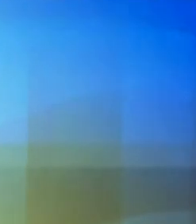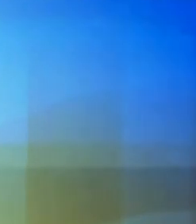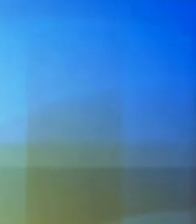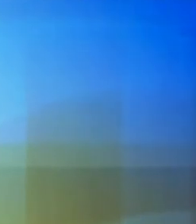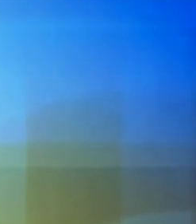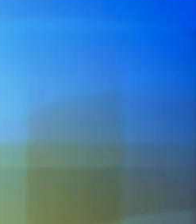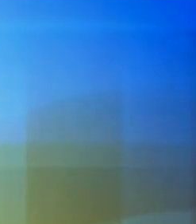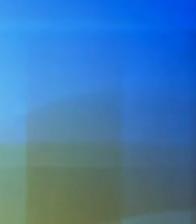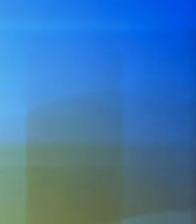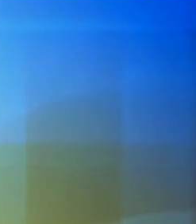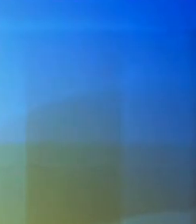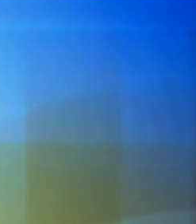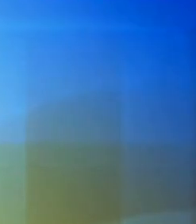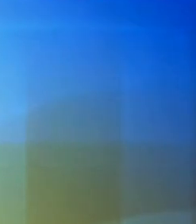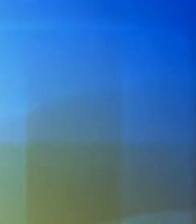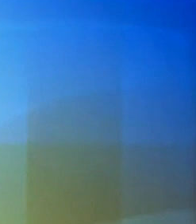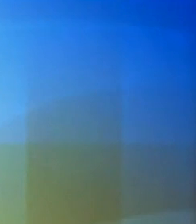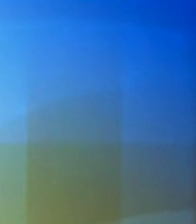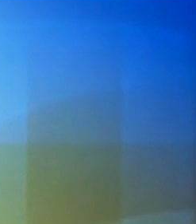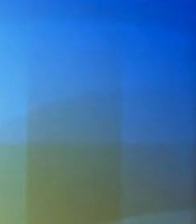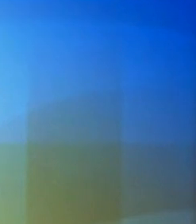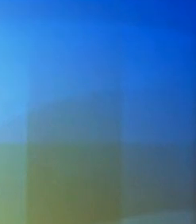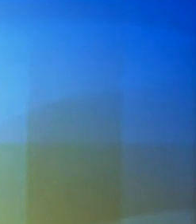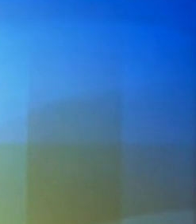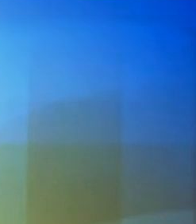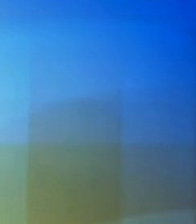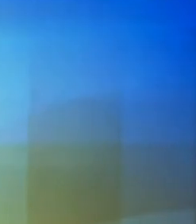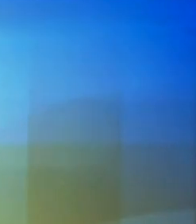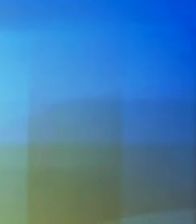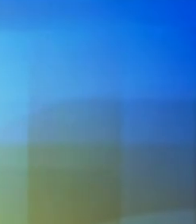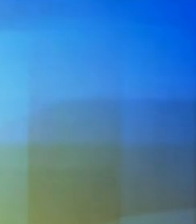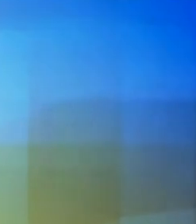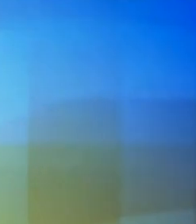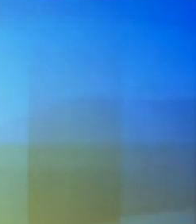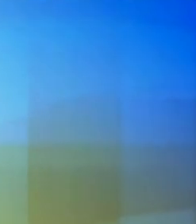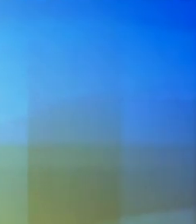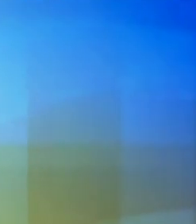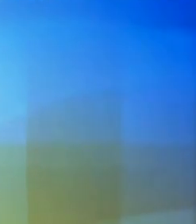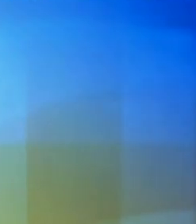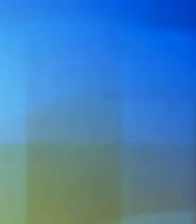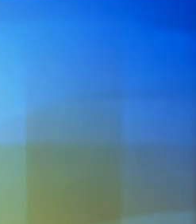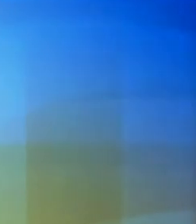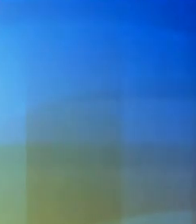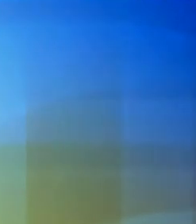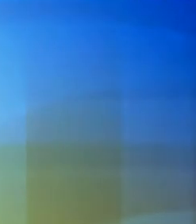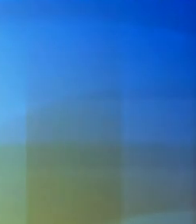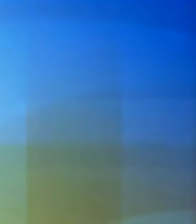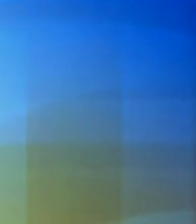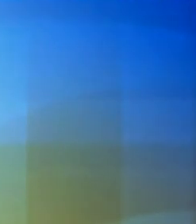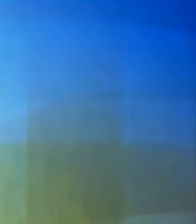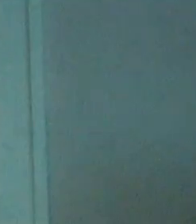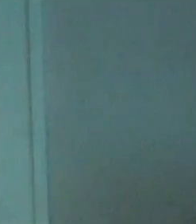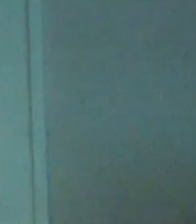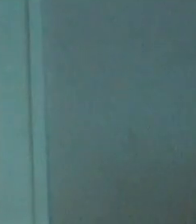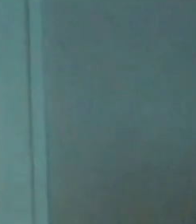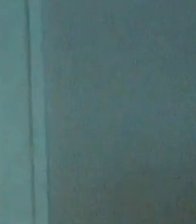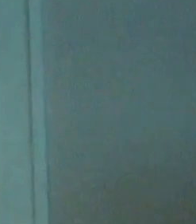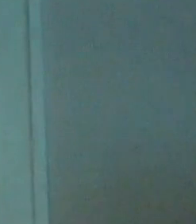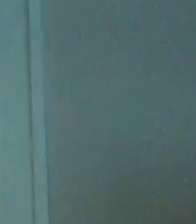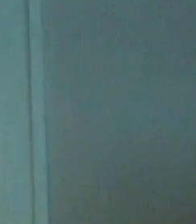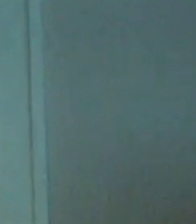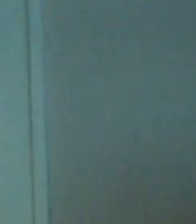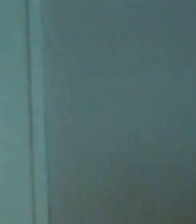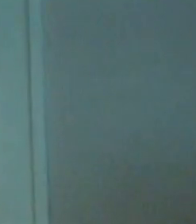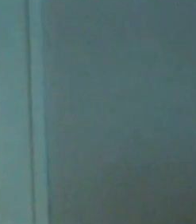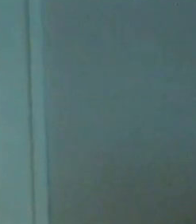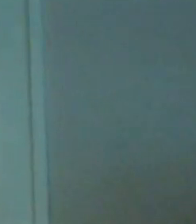and then slowly things have branched out. It seems, huh? Well, I think we're seeing more of